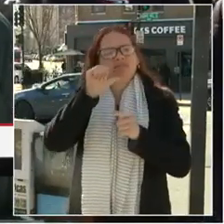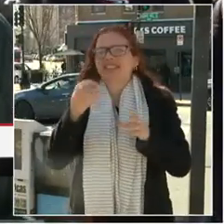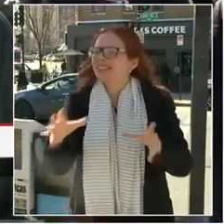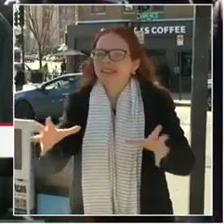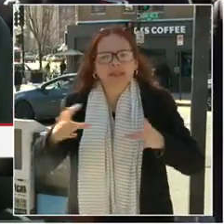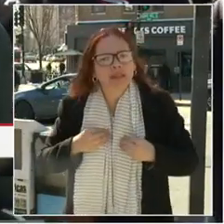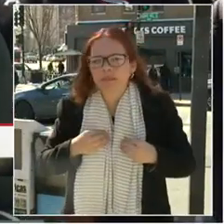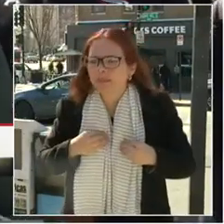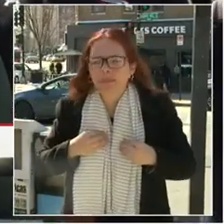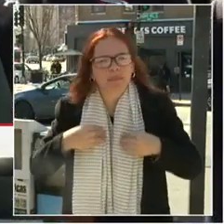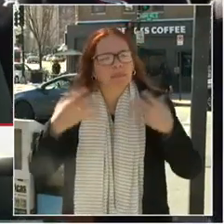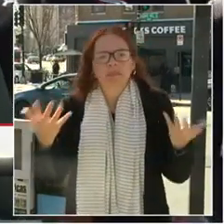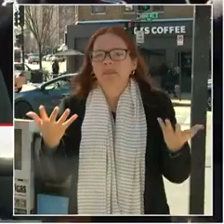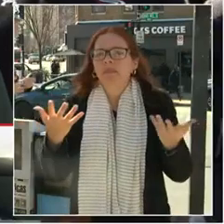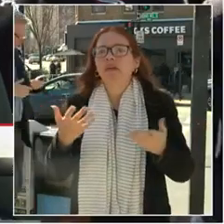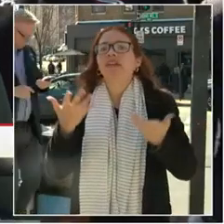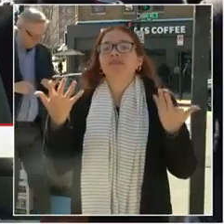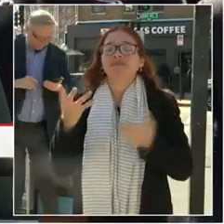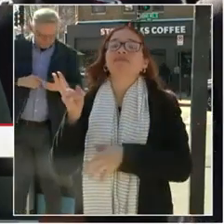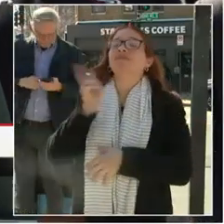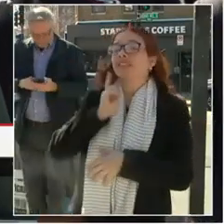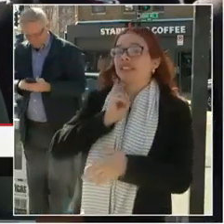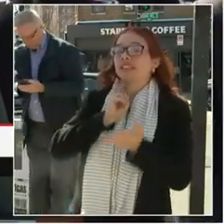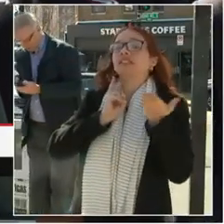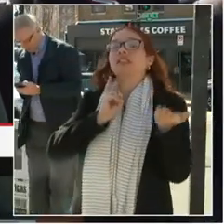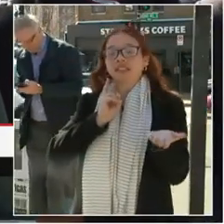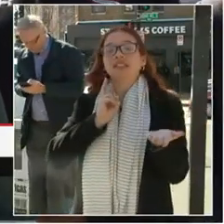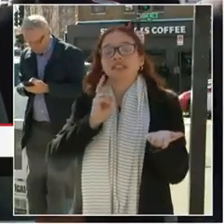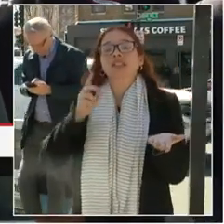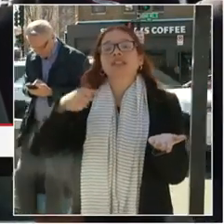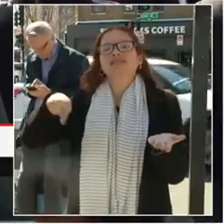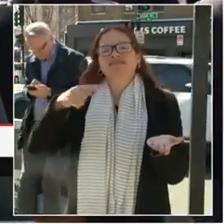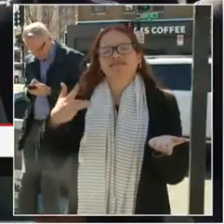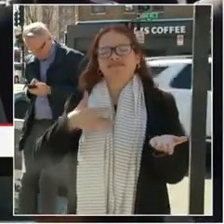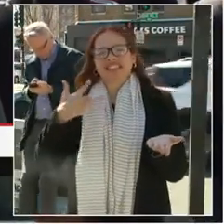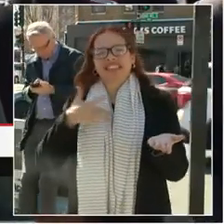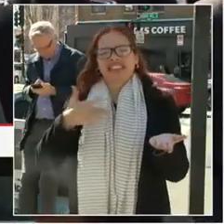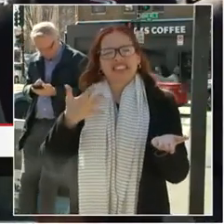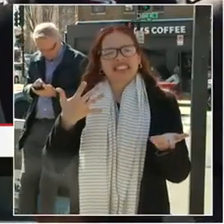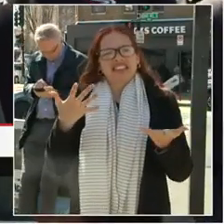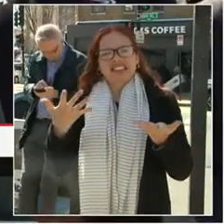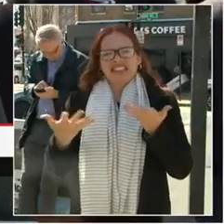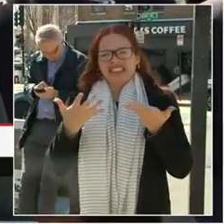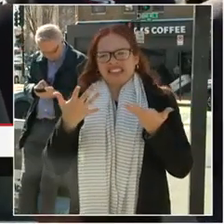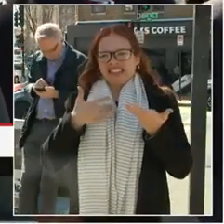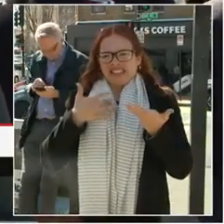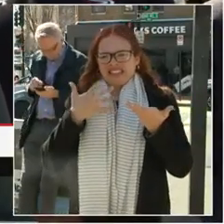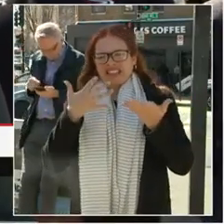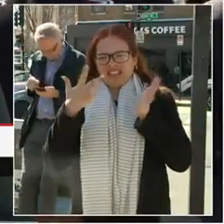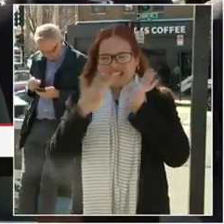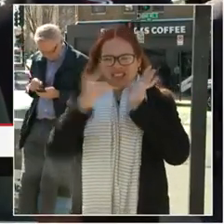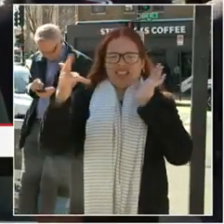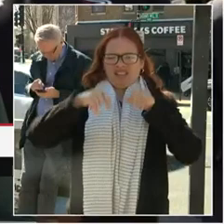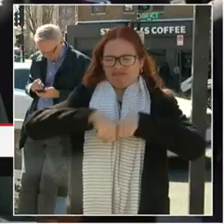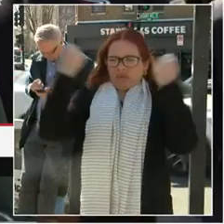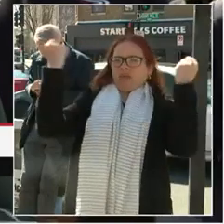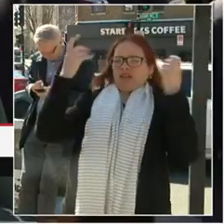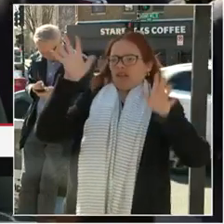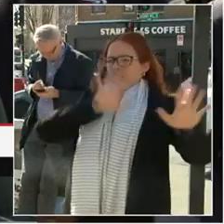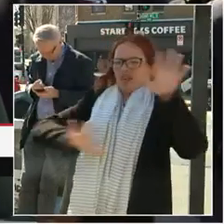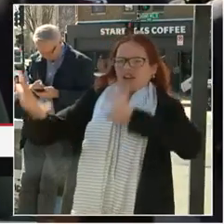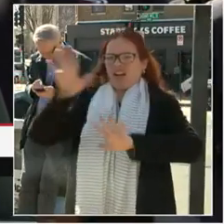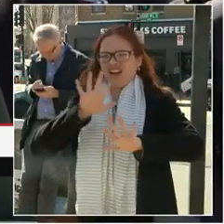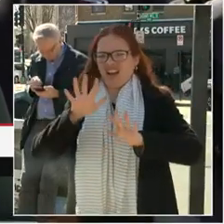of property crime feel violated, they're incredibly inconvenienced, and it leads